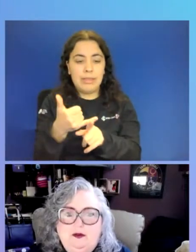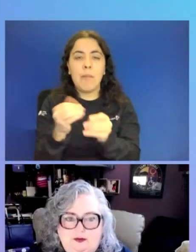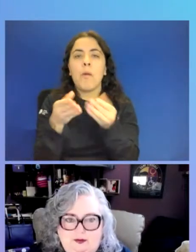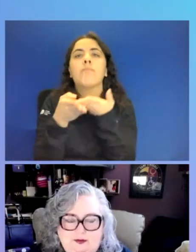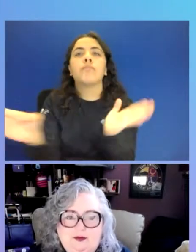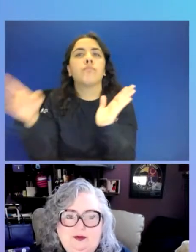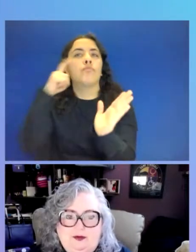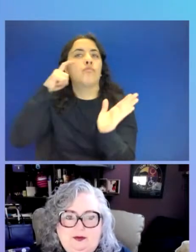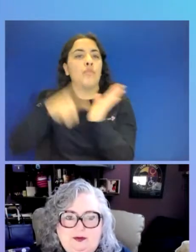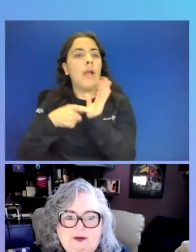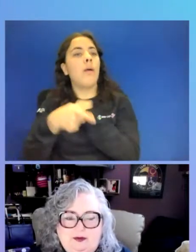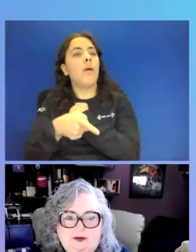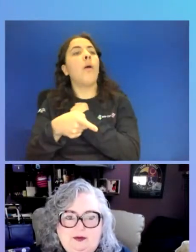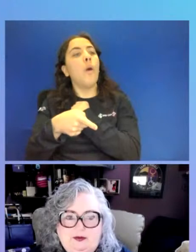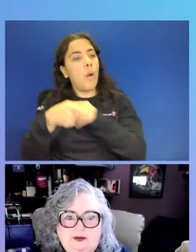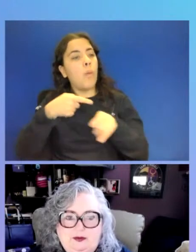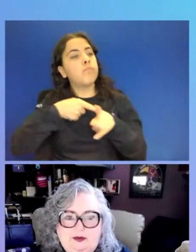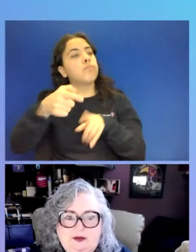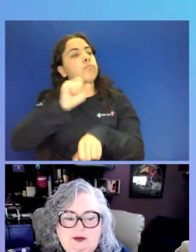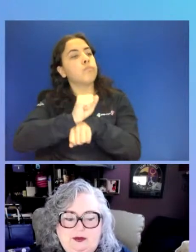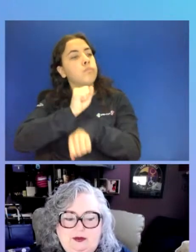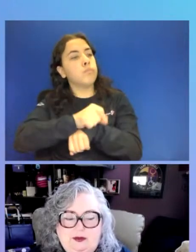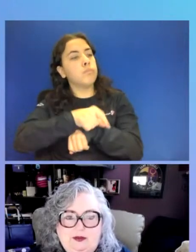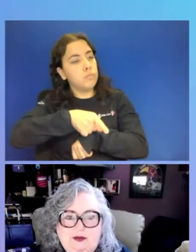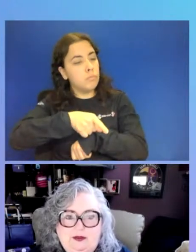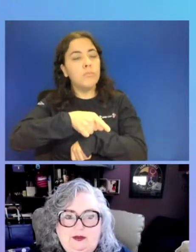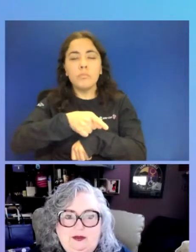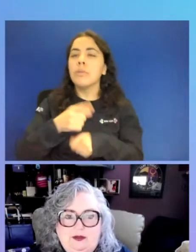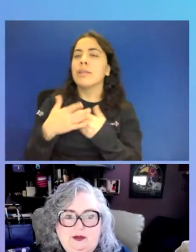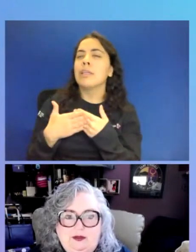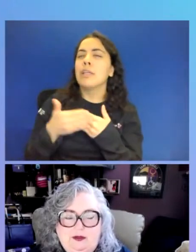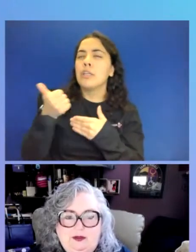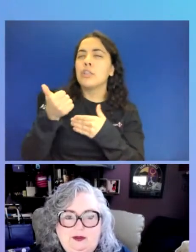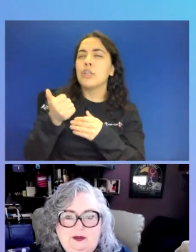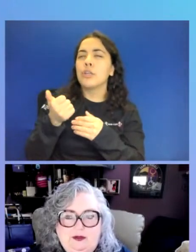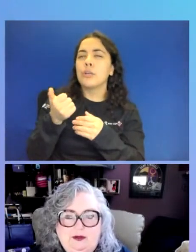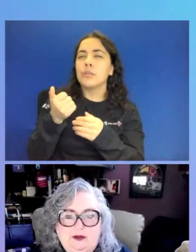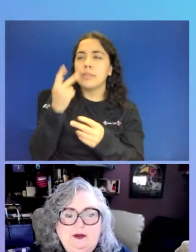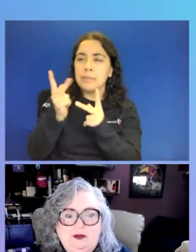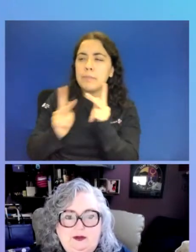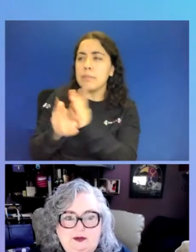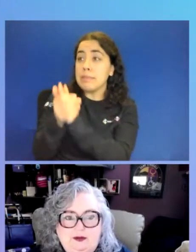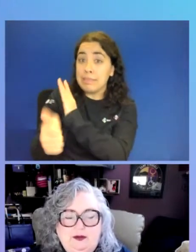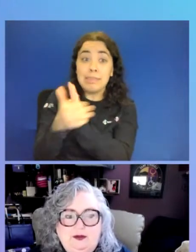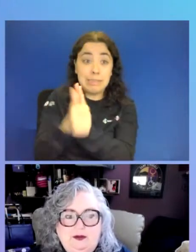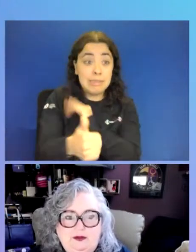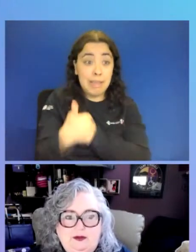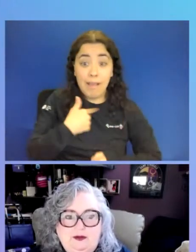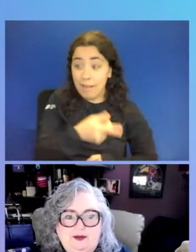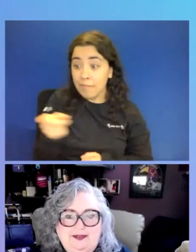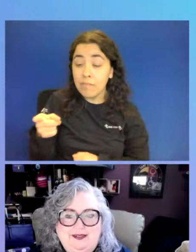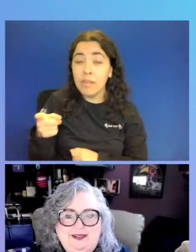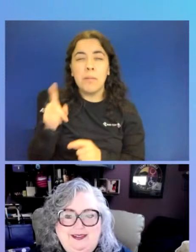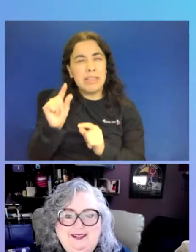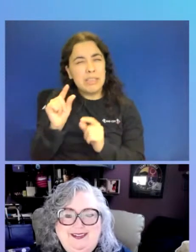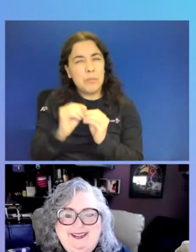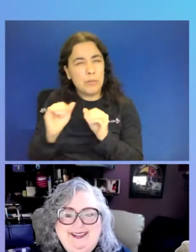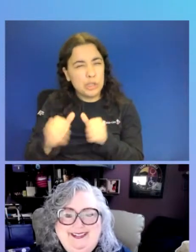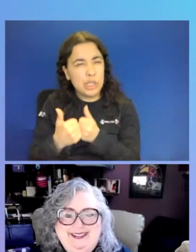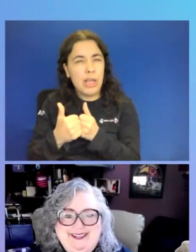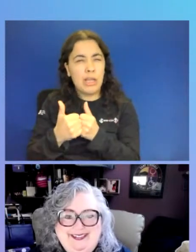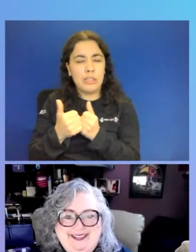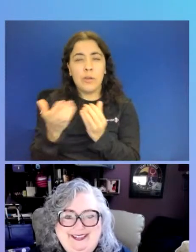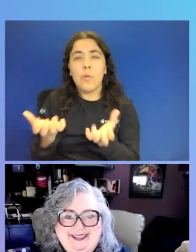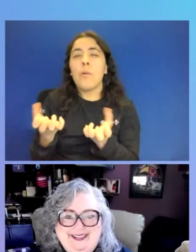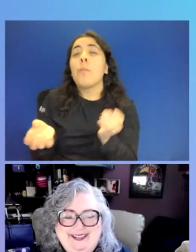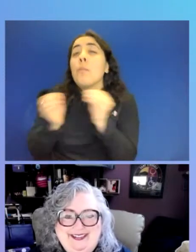recognized, and it's easier to find people with the skills. It's still a bit of a challenge. We would love for more people to